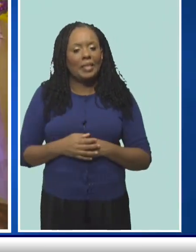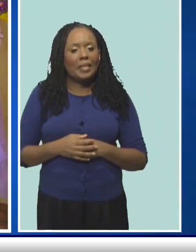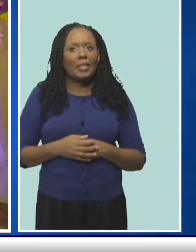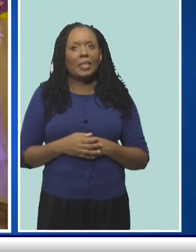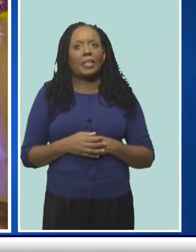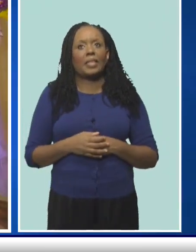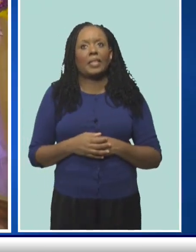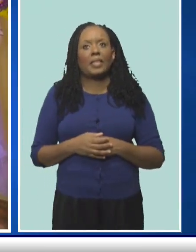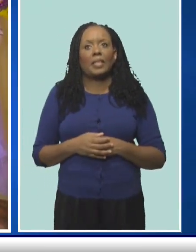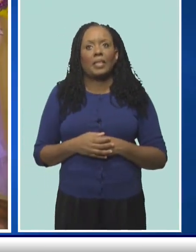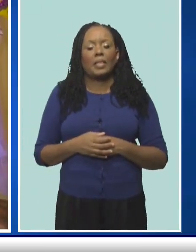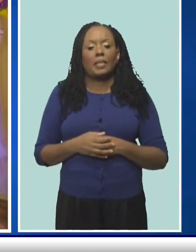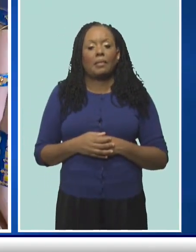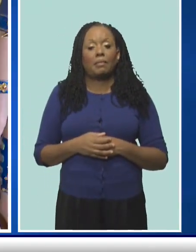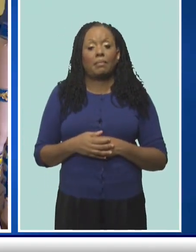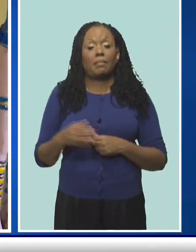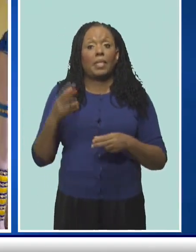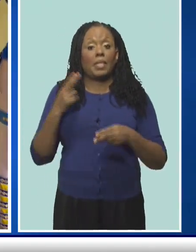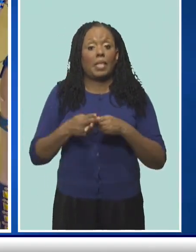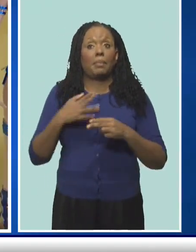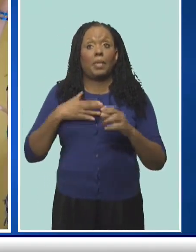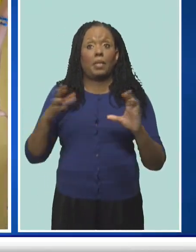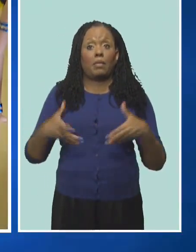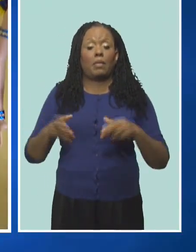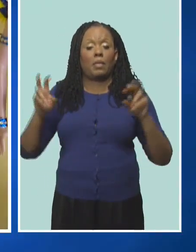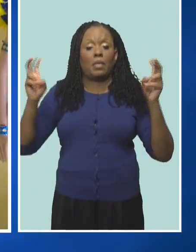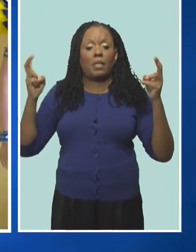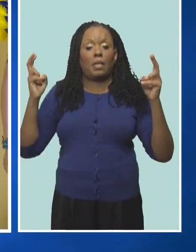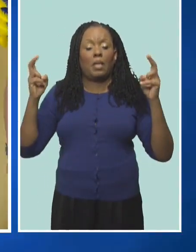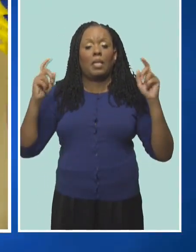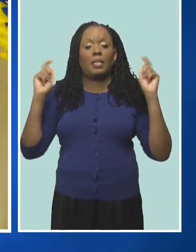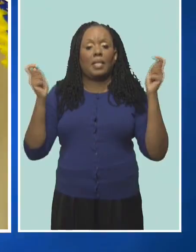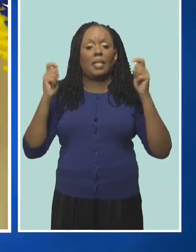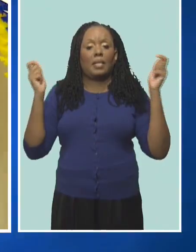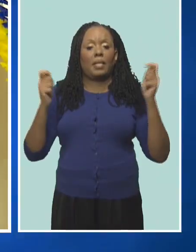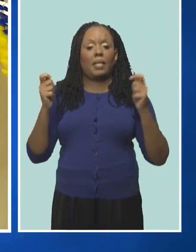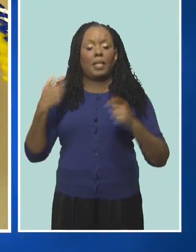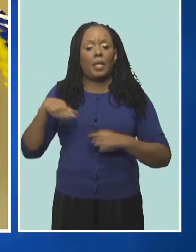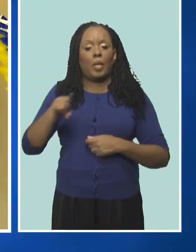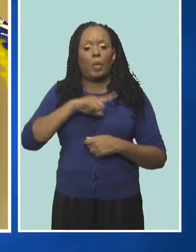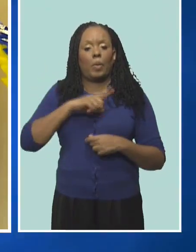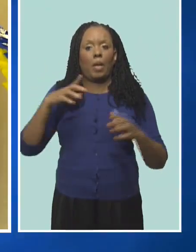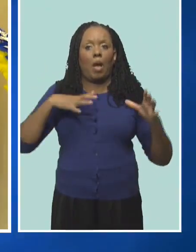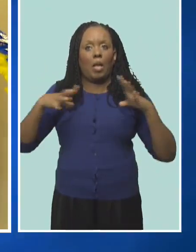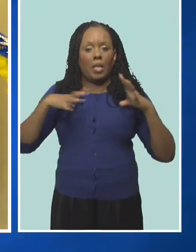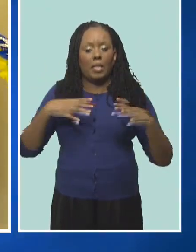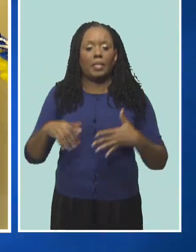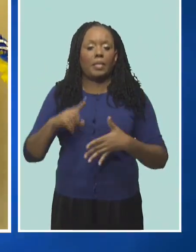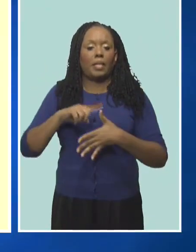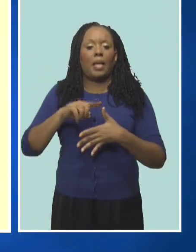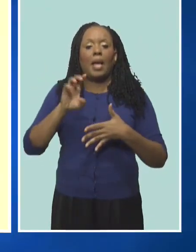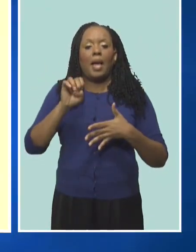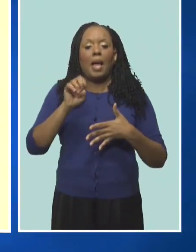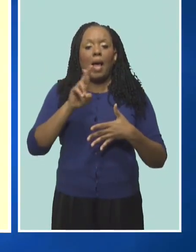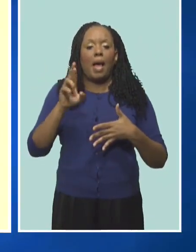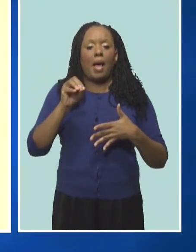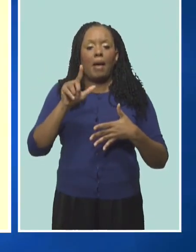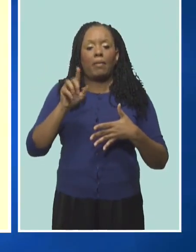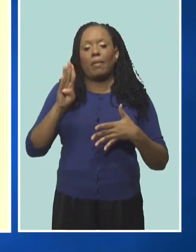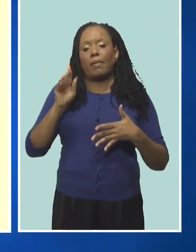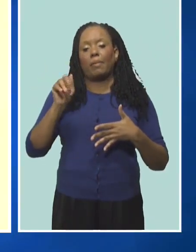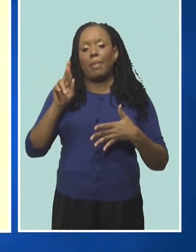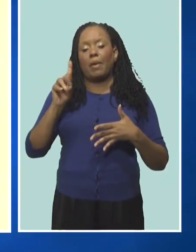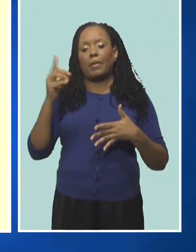is Celebrating We Holidays. And I have Arabara Day, Christmas Day, Independence